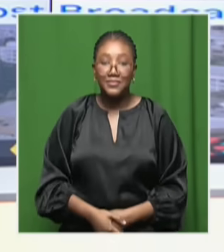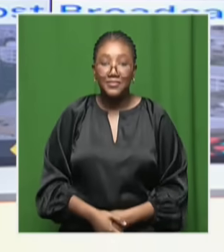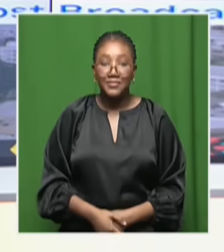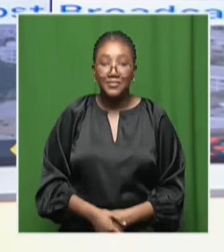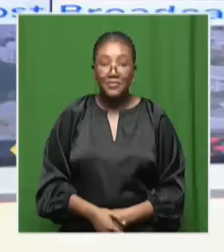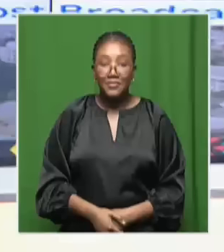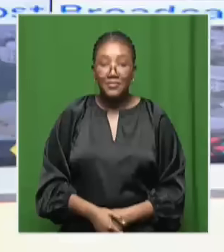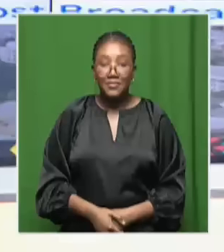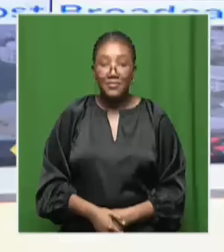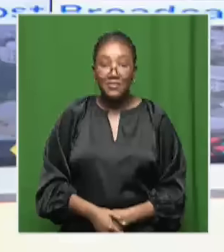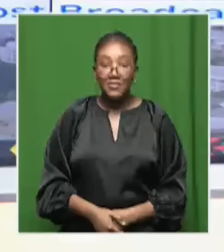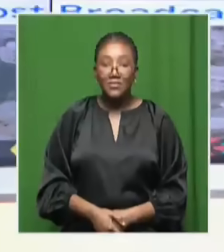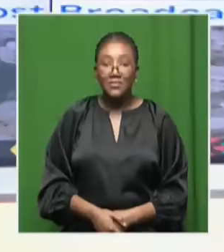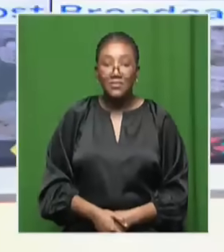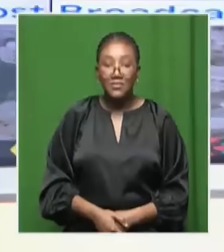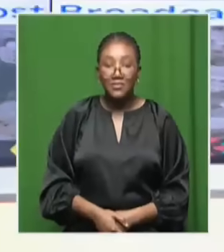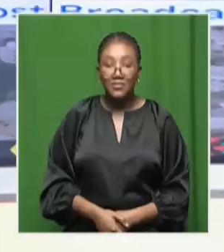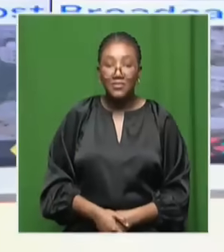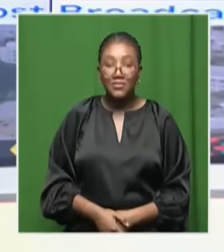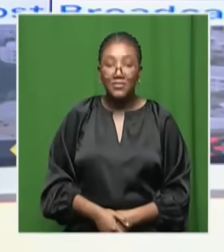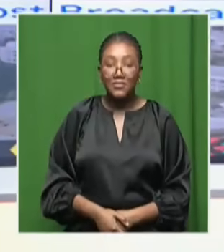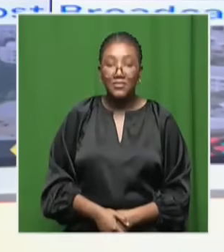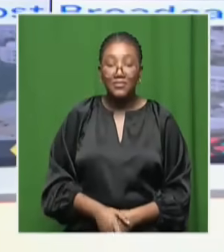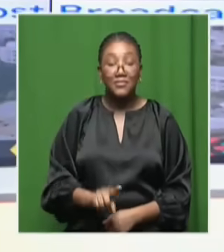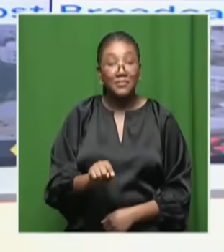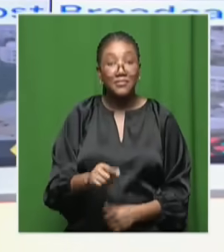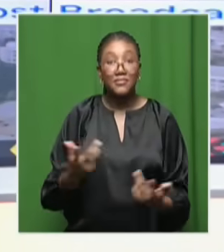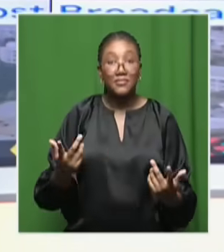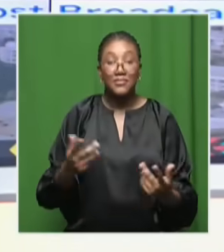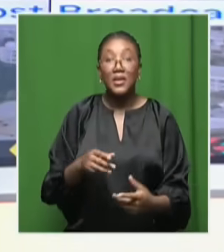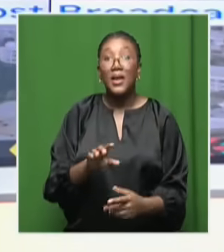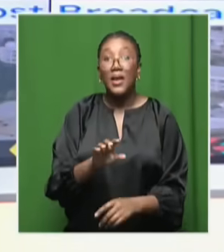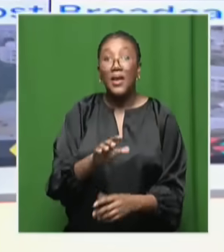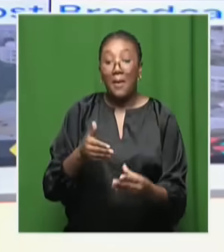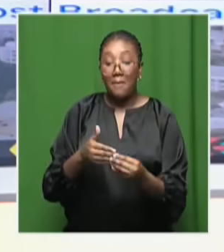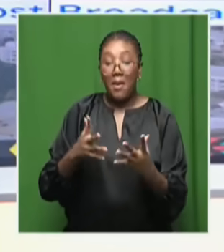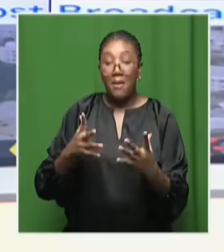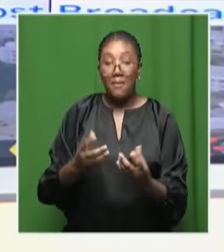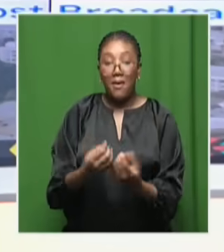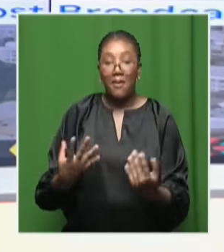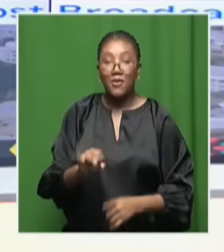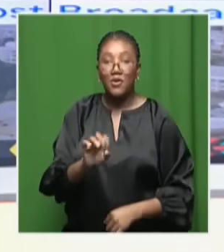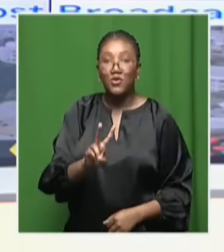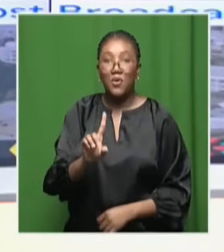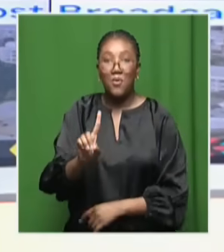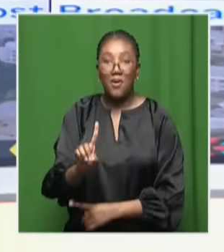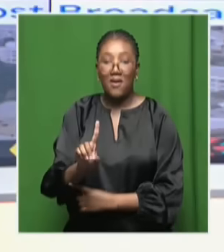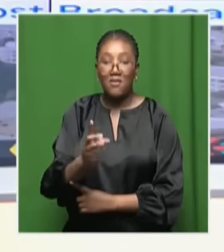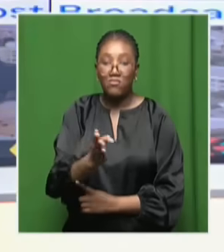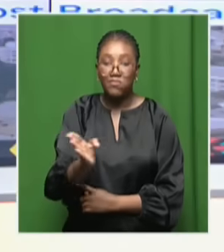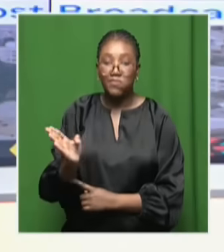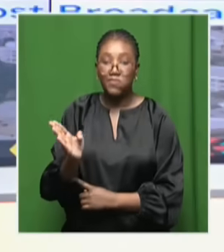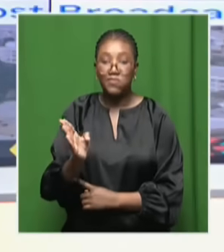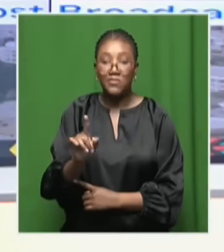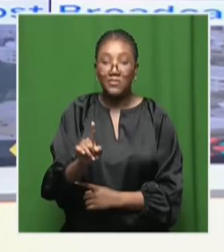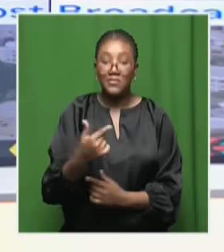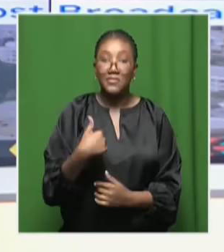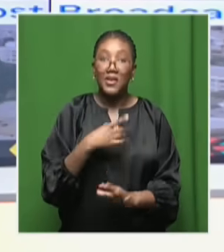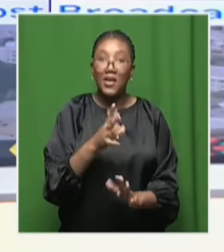wrap up this segment for now, we know that it's represented by 21 members. These form, the most powerful economies of the